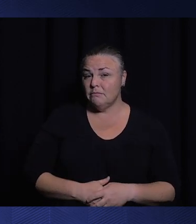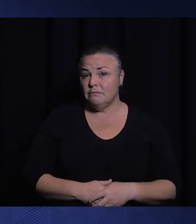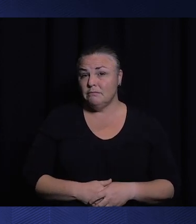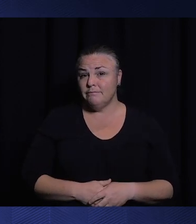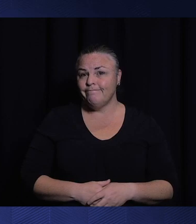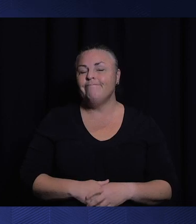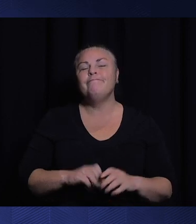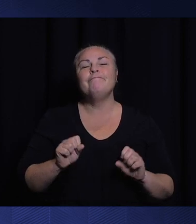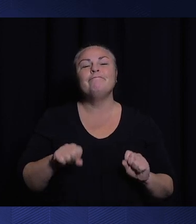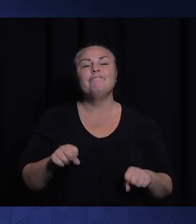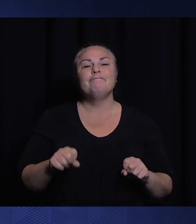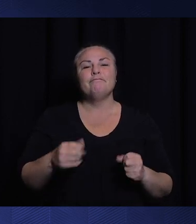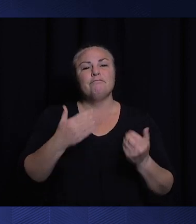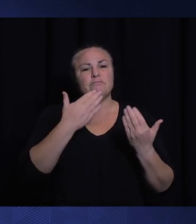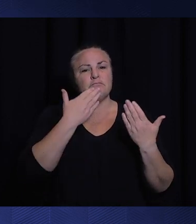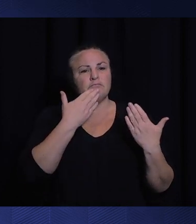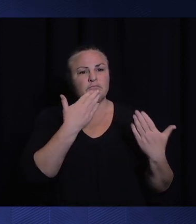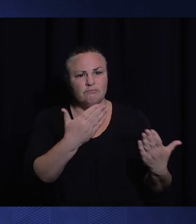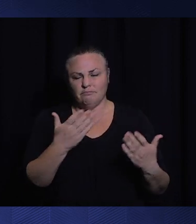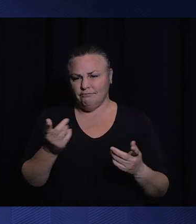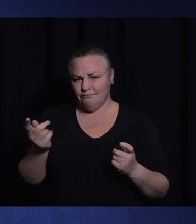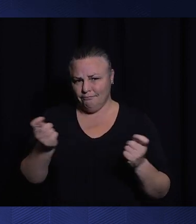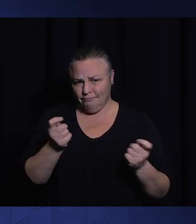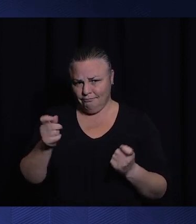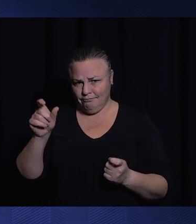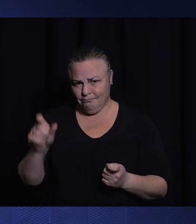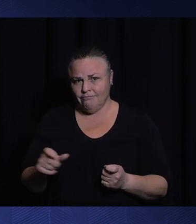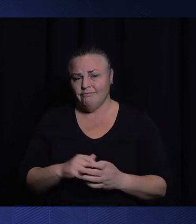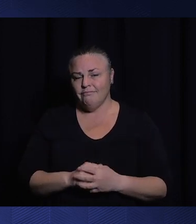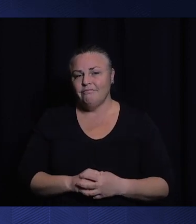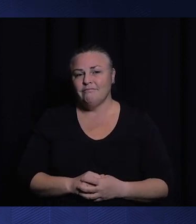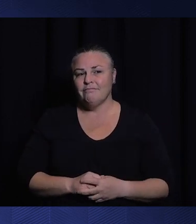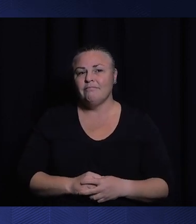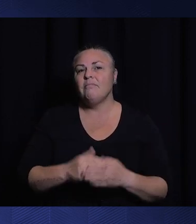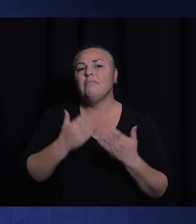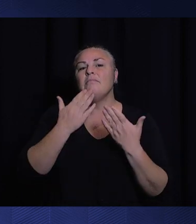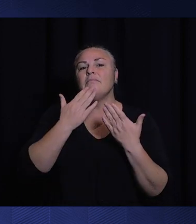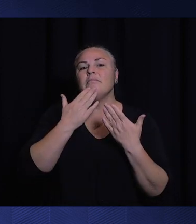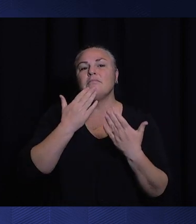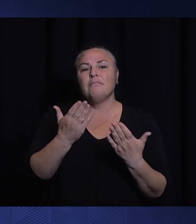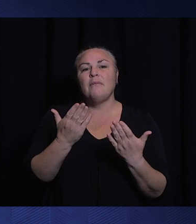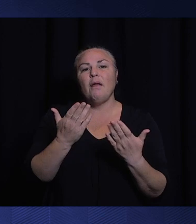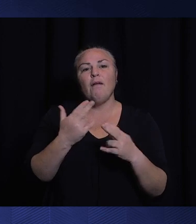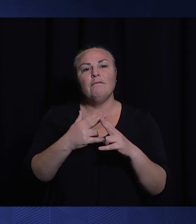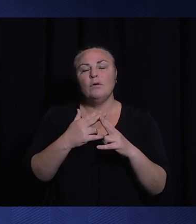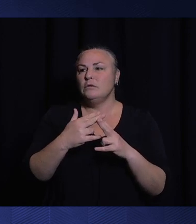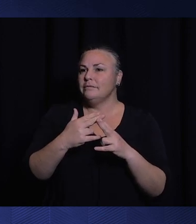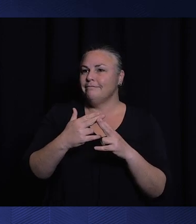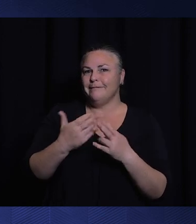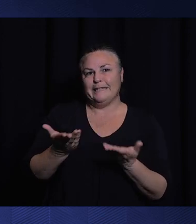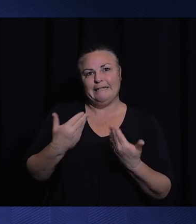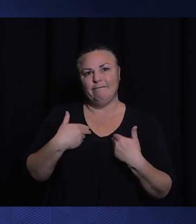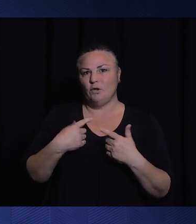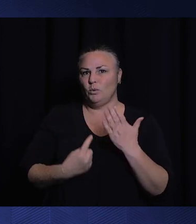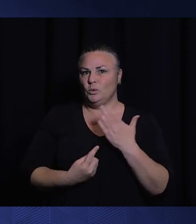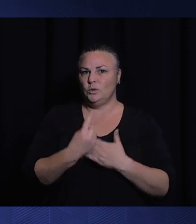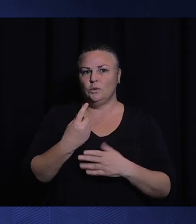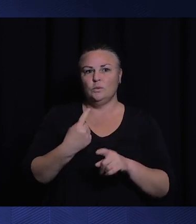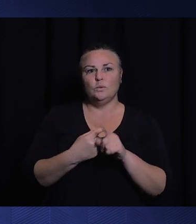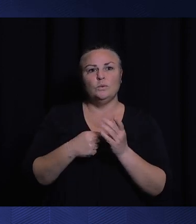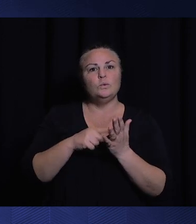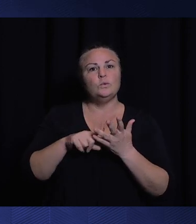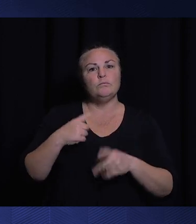Thank you very much, Chair, and thanks for making the opportunity to be able to bring this session together. I want to begin by also